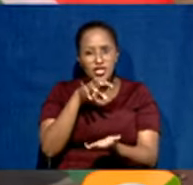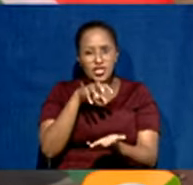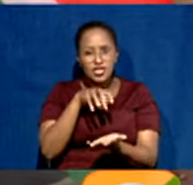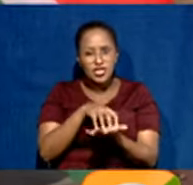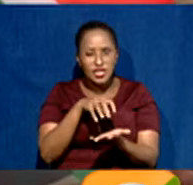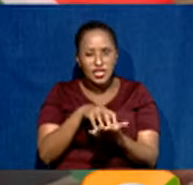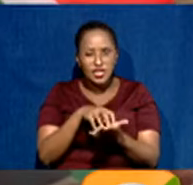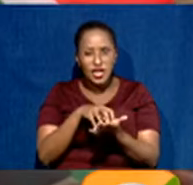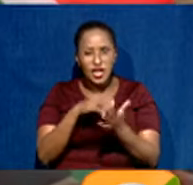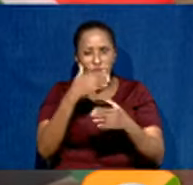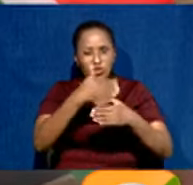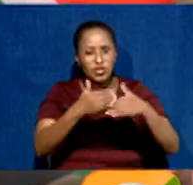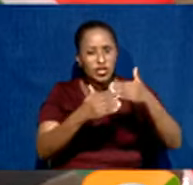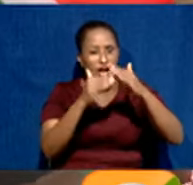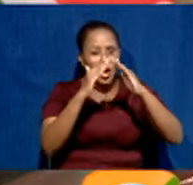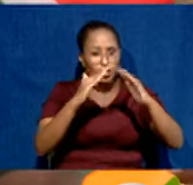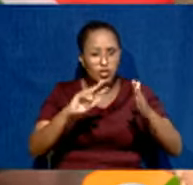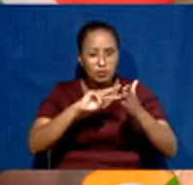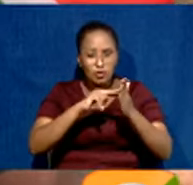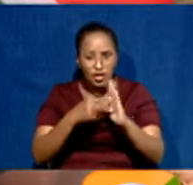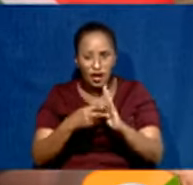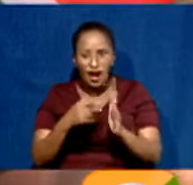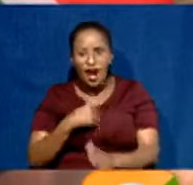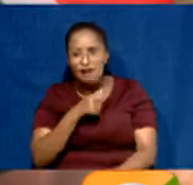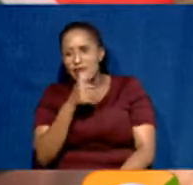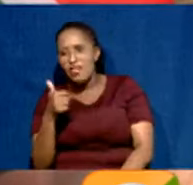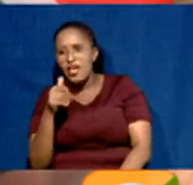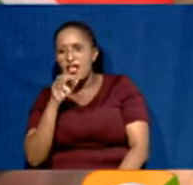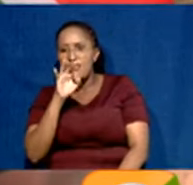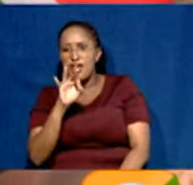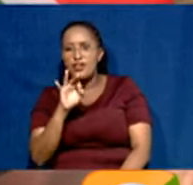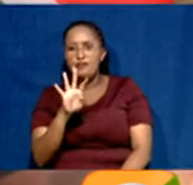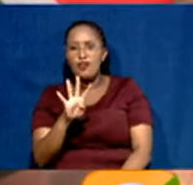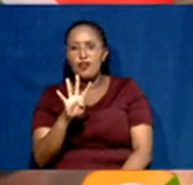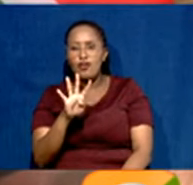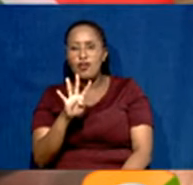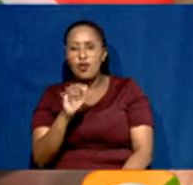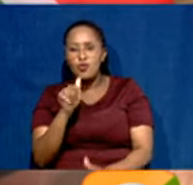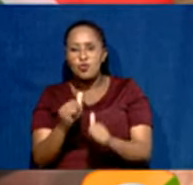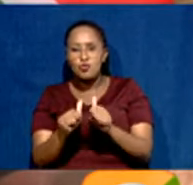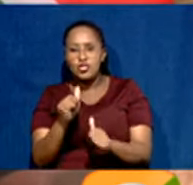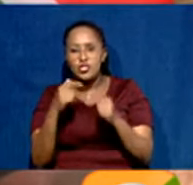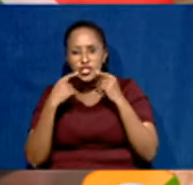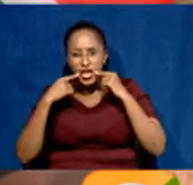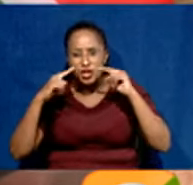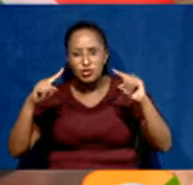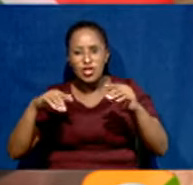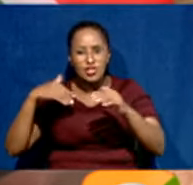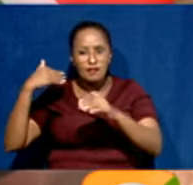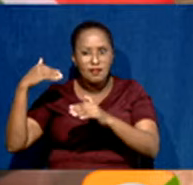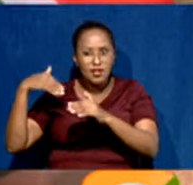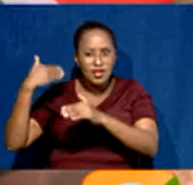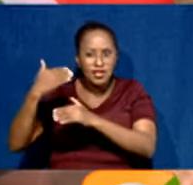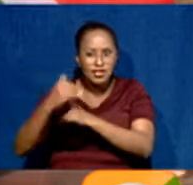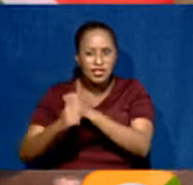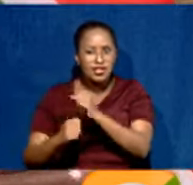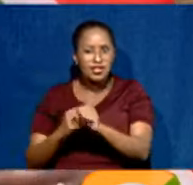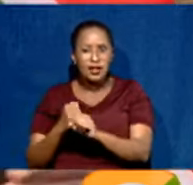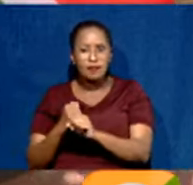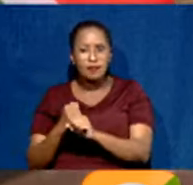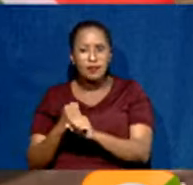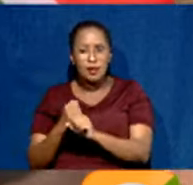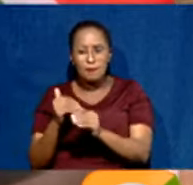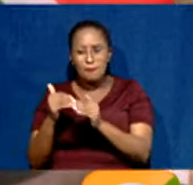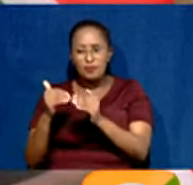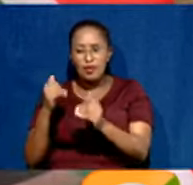housing program. We have another 34 that will be rolled out the first quarter of next year. By